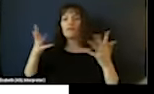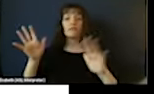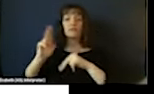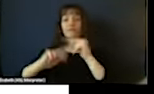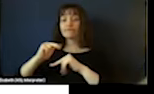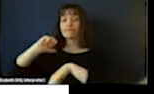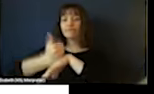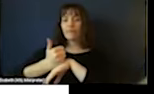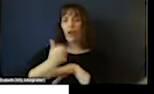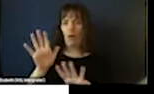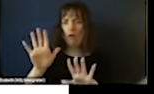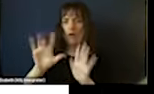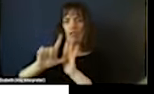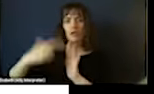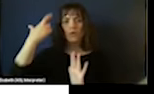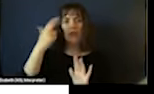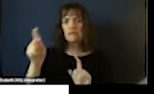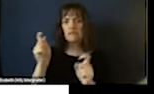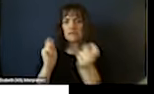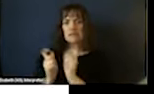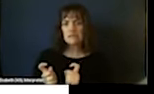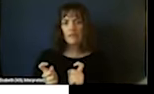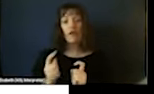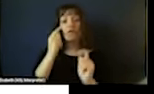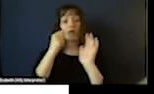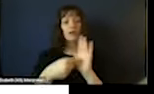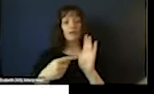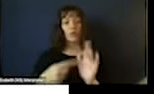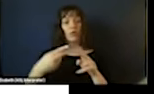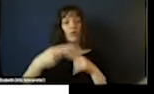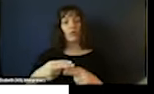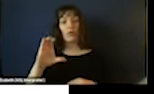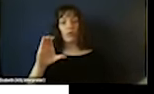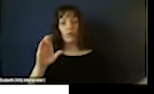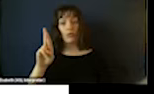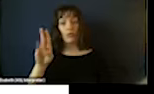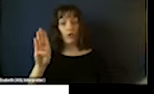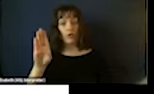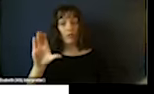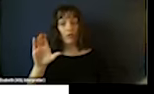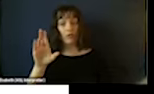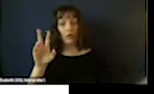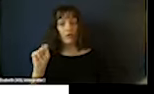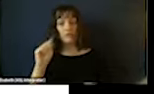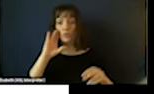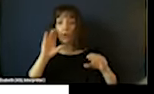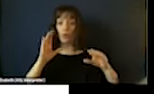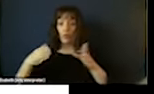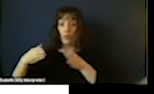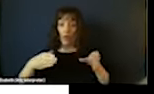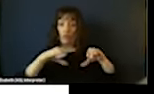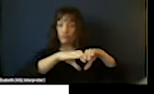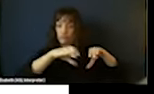is a curb cut. A curb cut is a built-in dip in a curb that allows for smooth access from the sidewalk to the